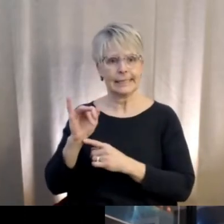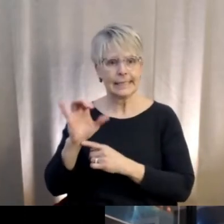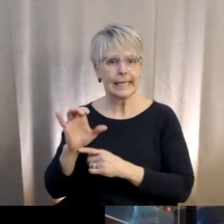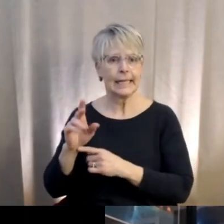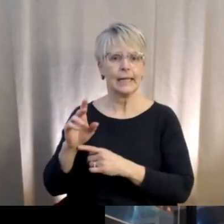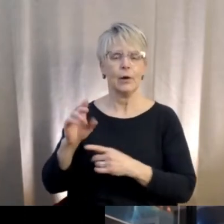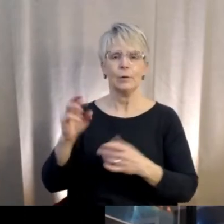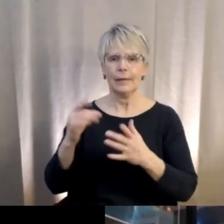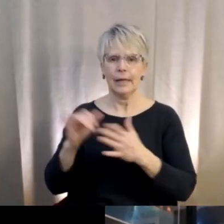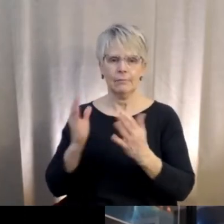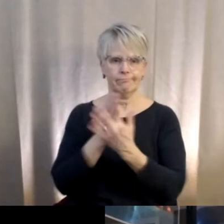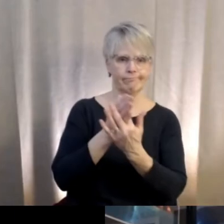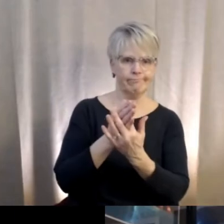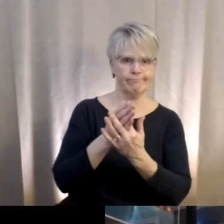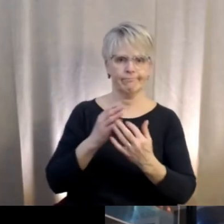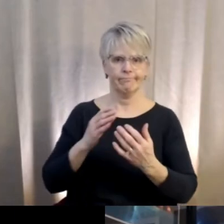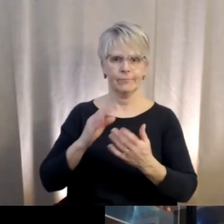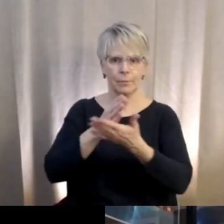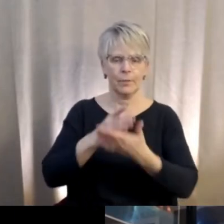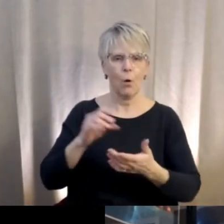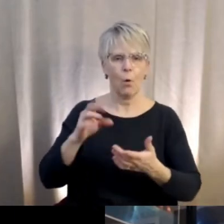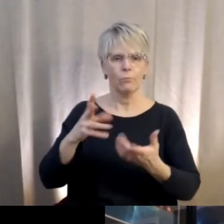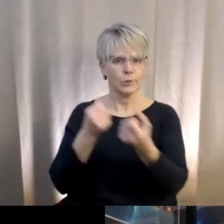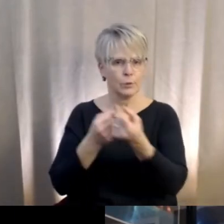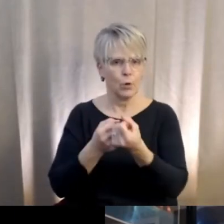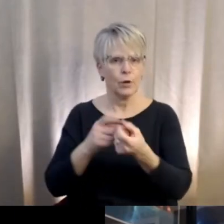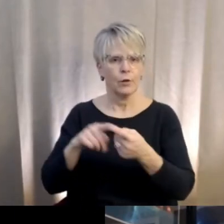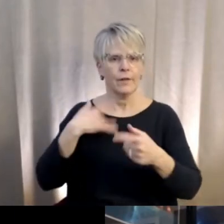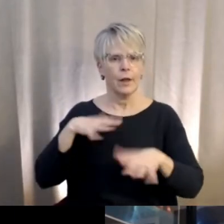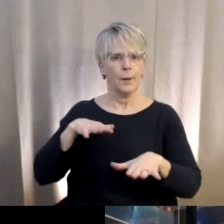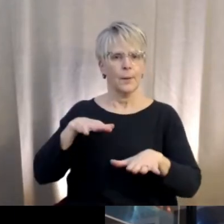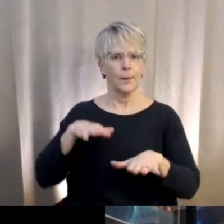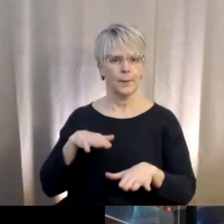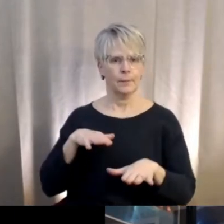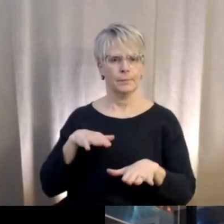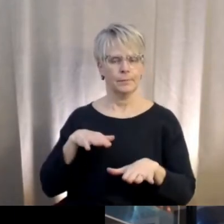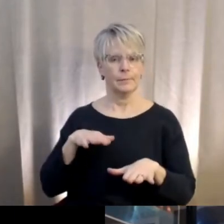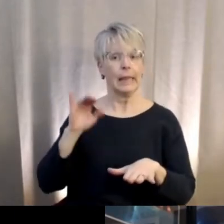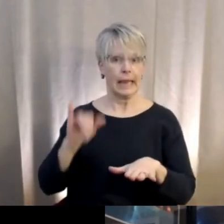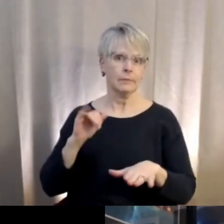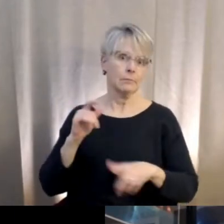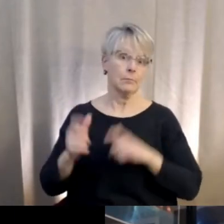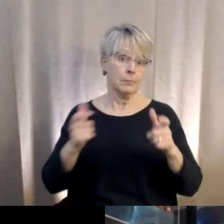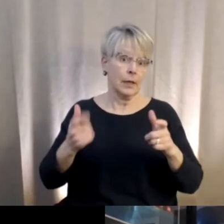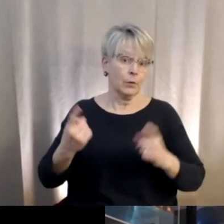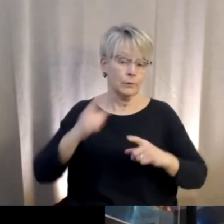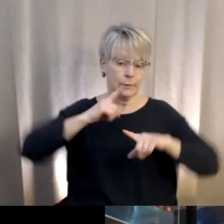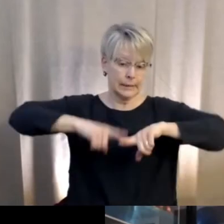that nature, and support in general, grounding. Grounding can be a big one depending on an